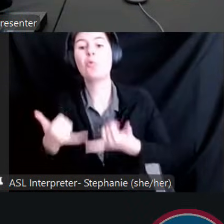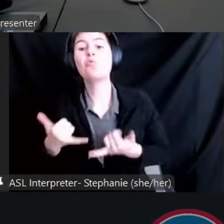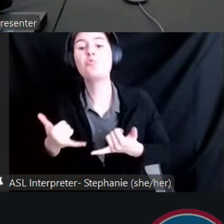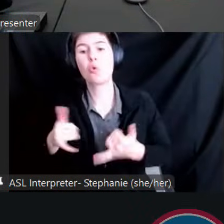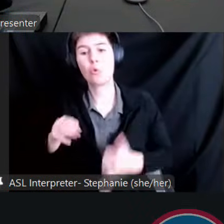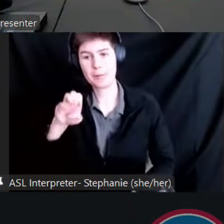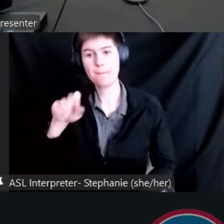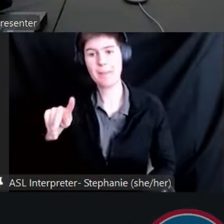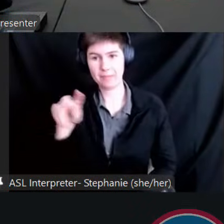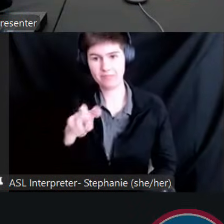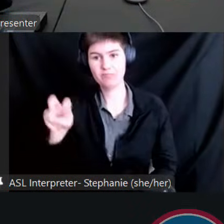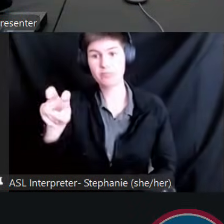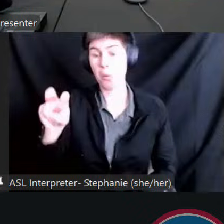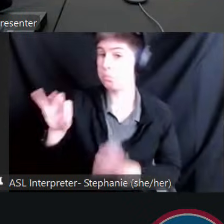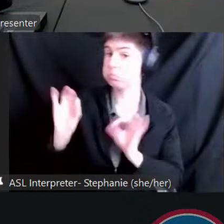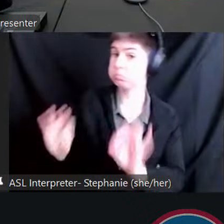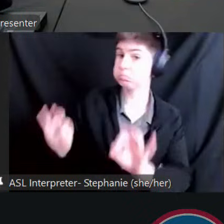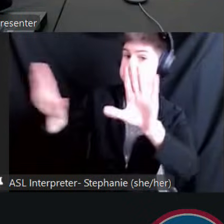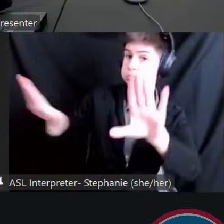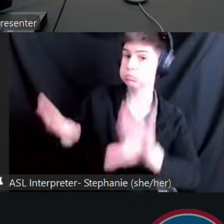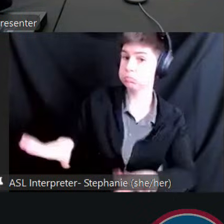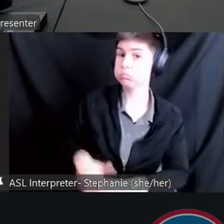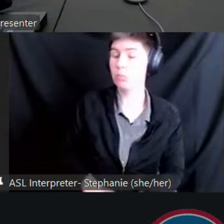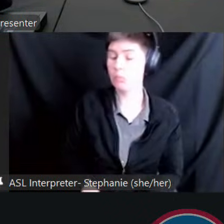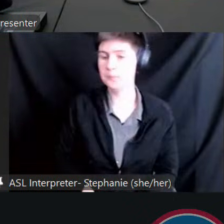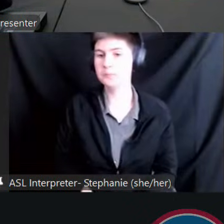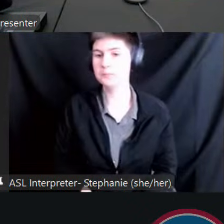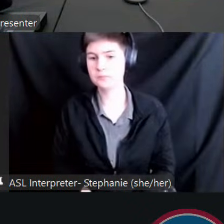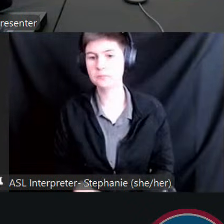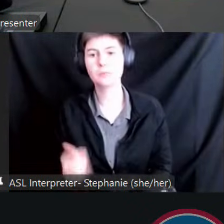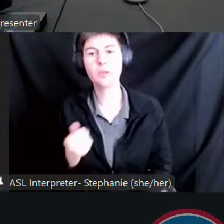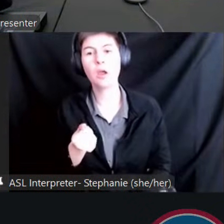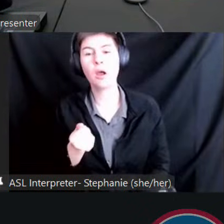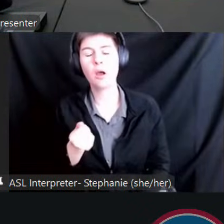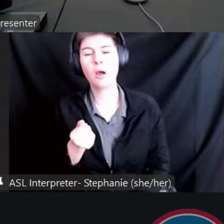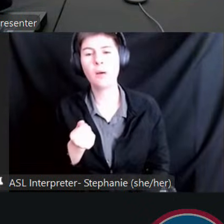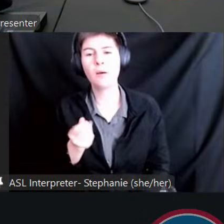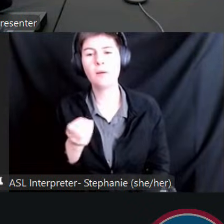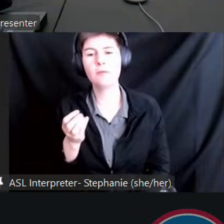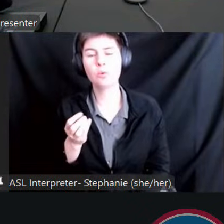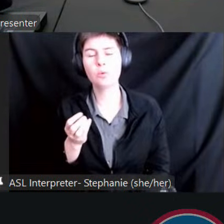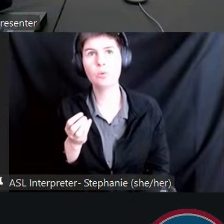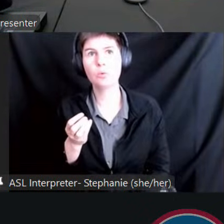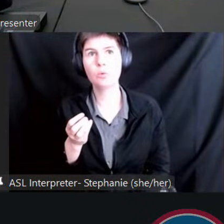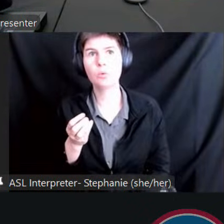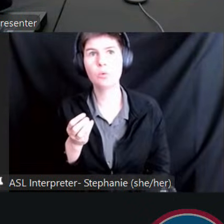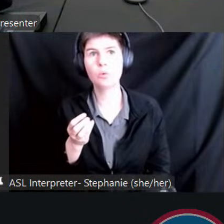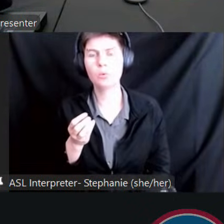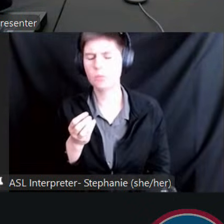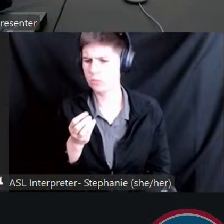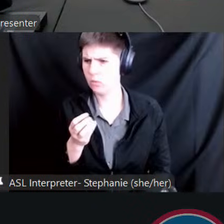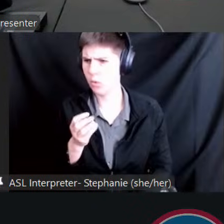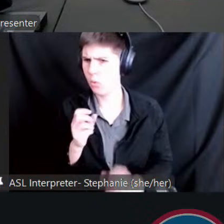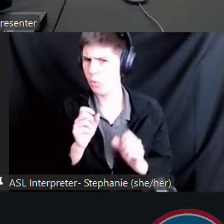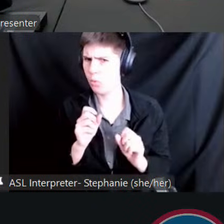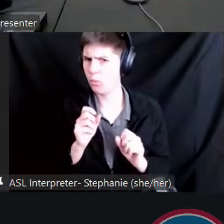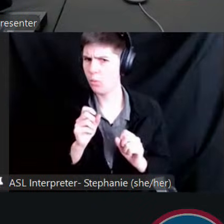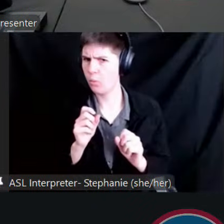So That's great. the last few of them going, is the winter peak start yet? I don't